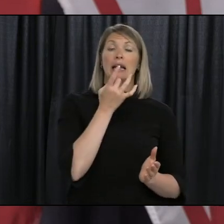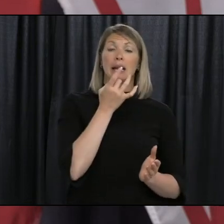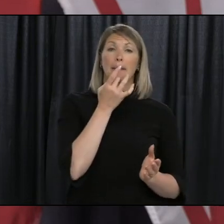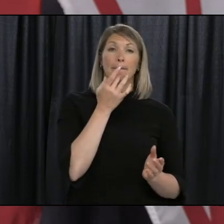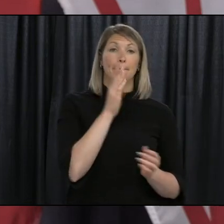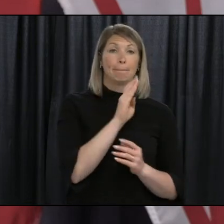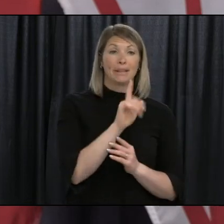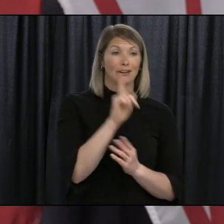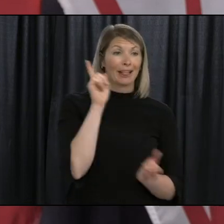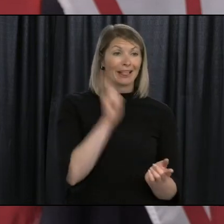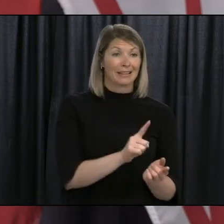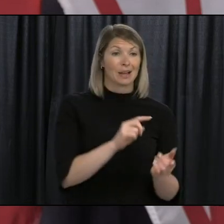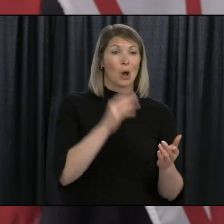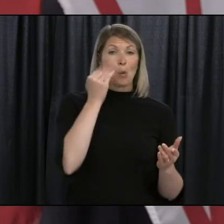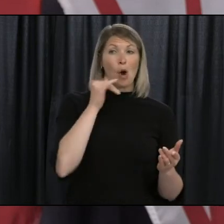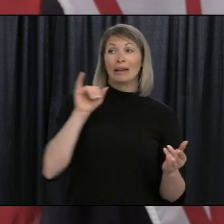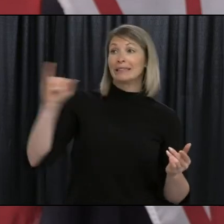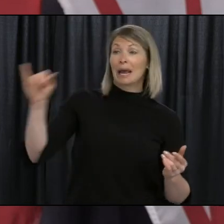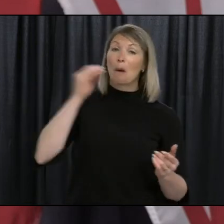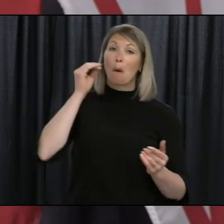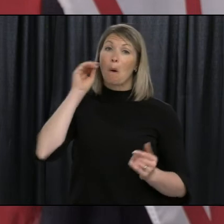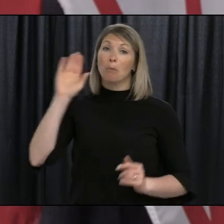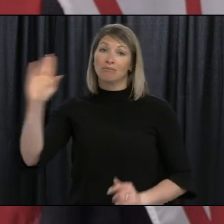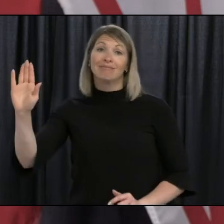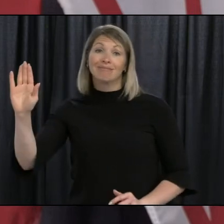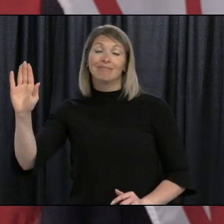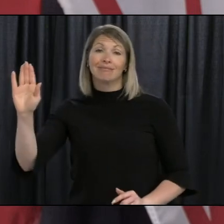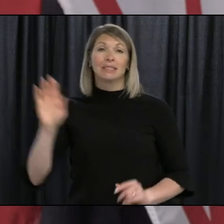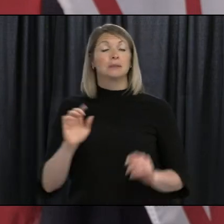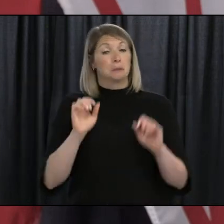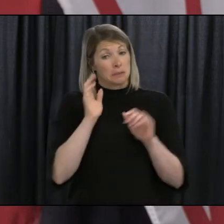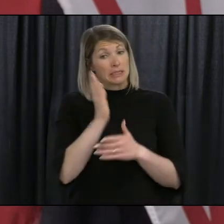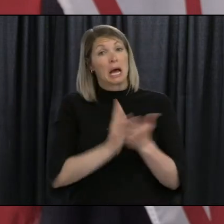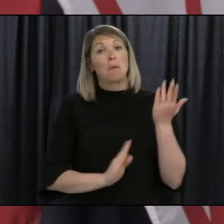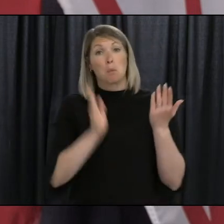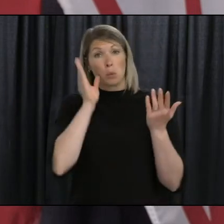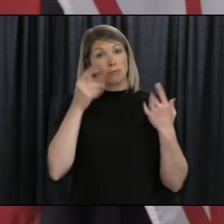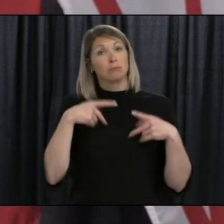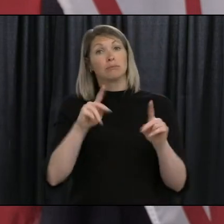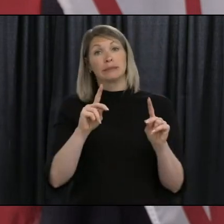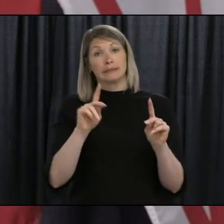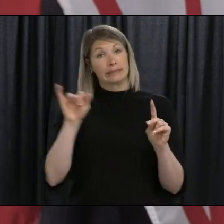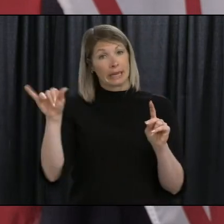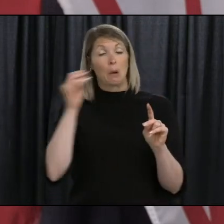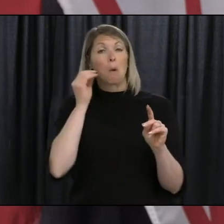higher with some sectors of the public service working from home, for example.